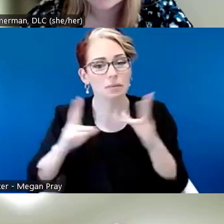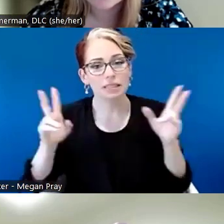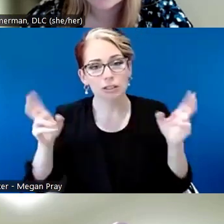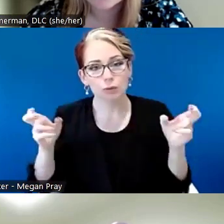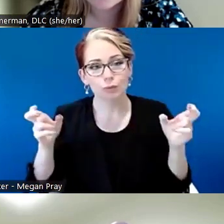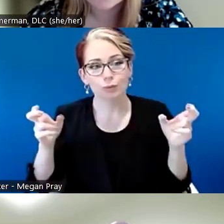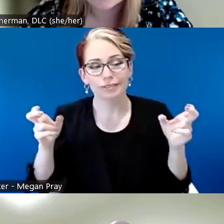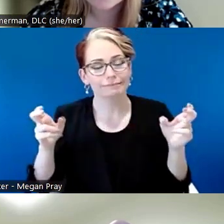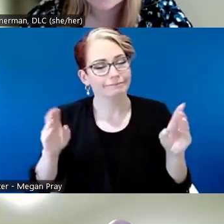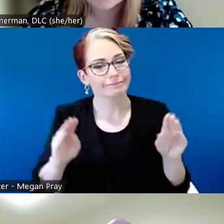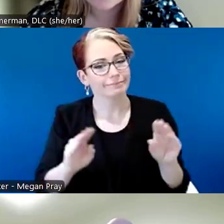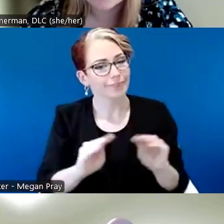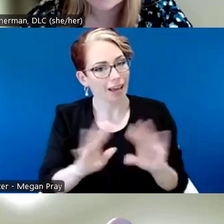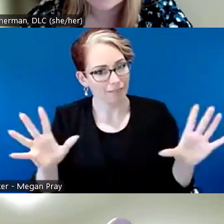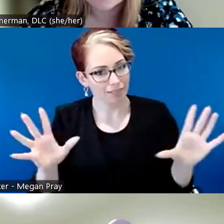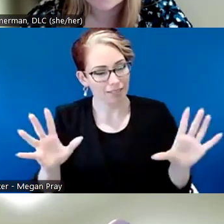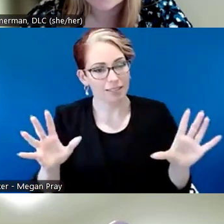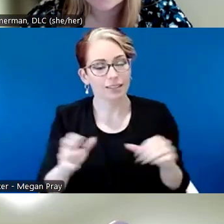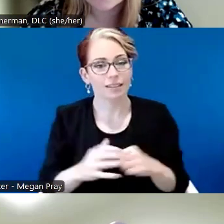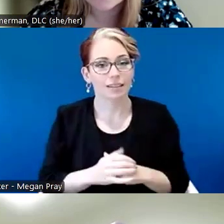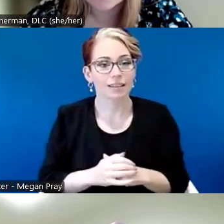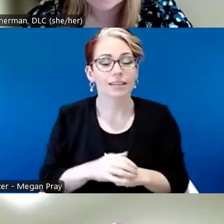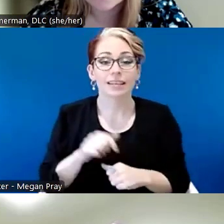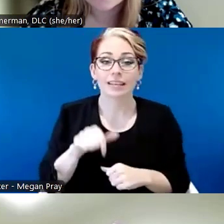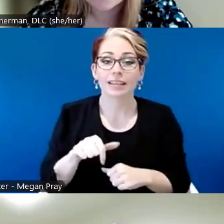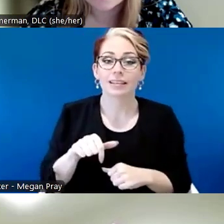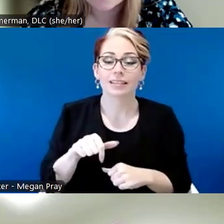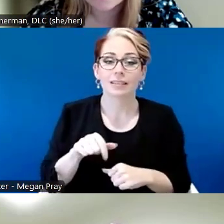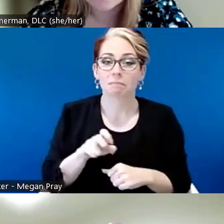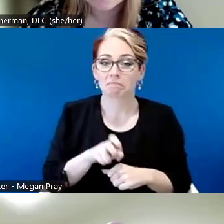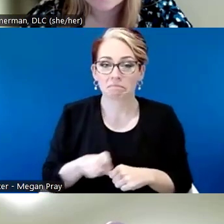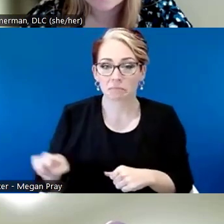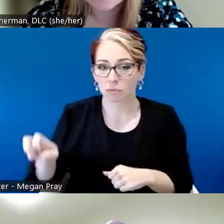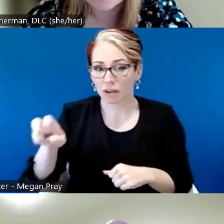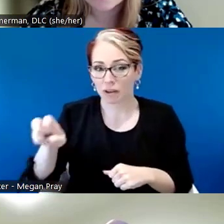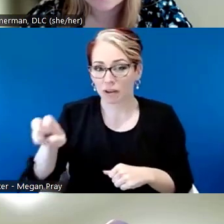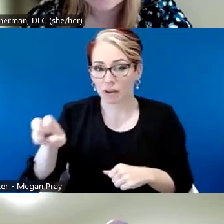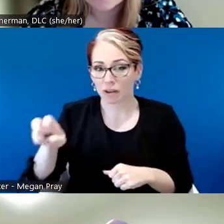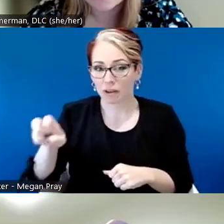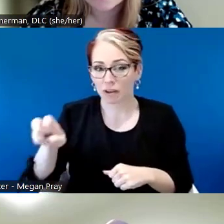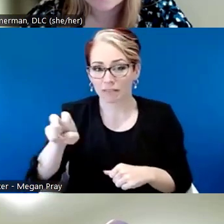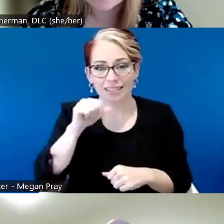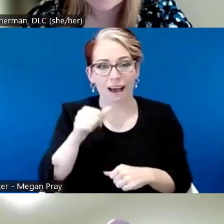obvious. This path of travel clearly is not a smooth, uninterrupted